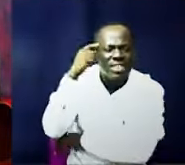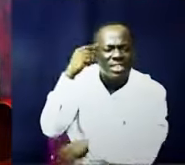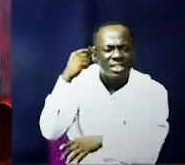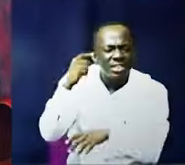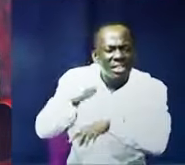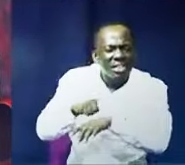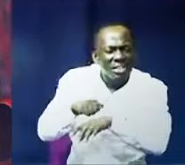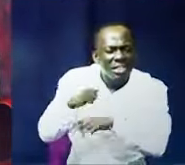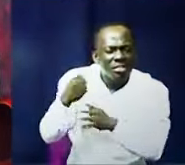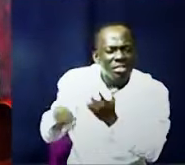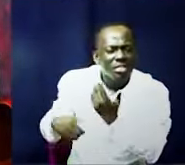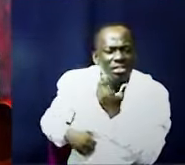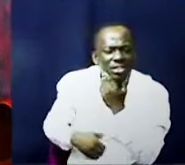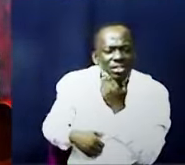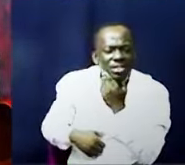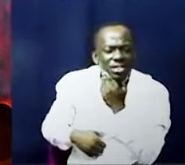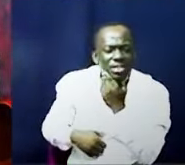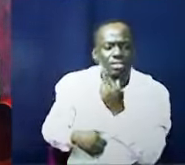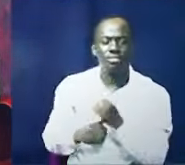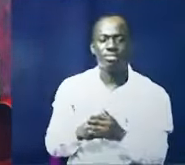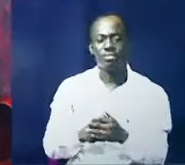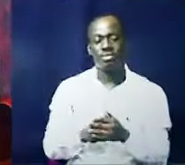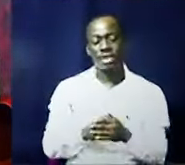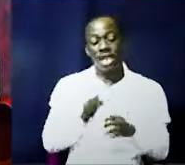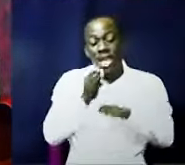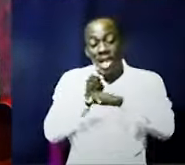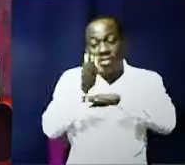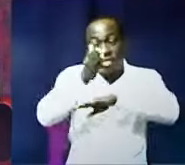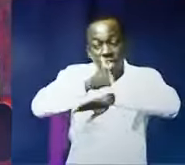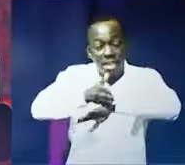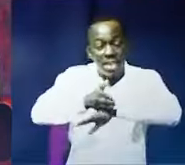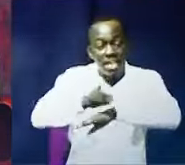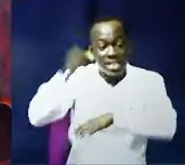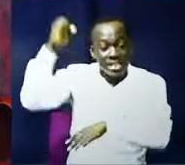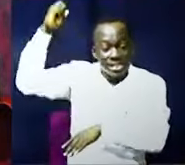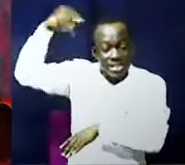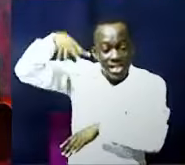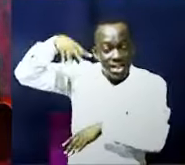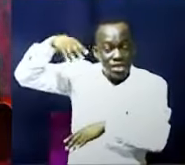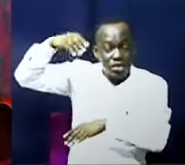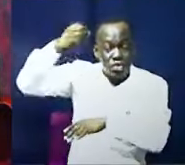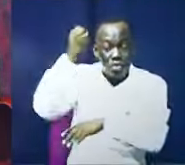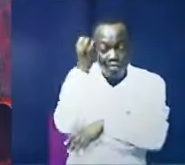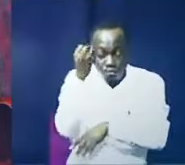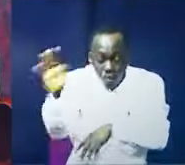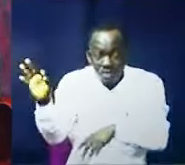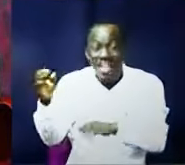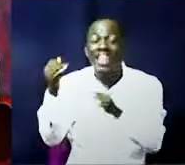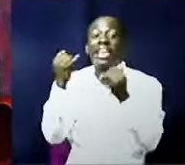After sunset, meanwhile, they are now bringing all the sick and demon possessed in the town to him.